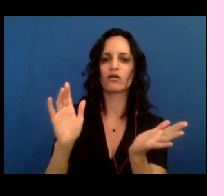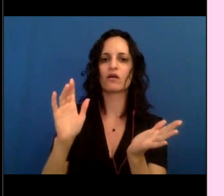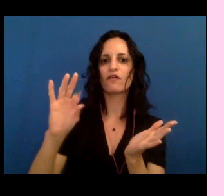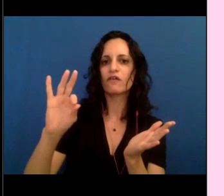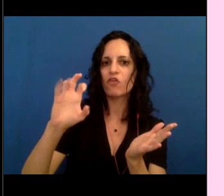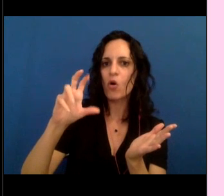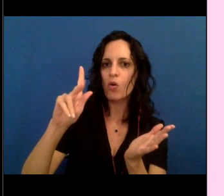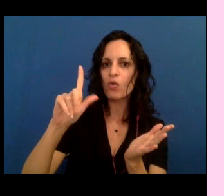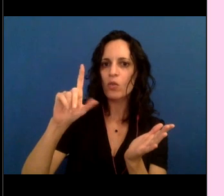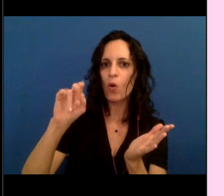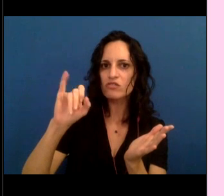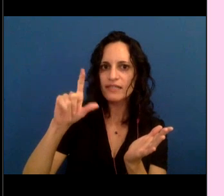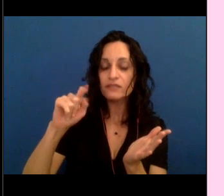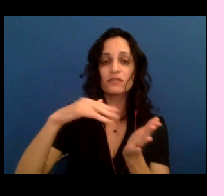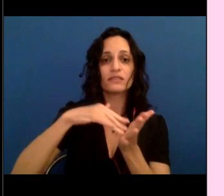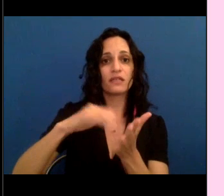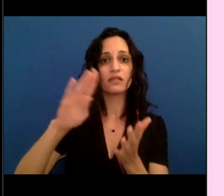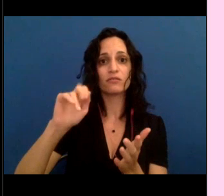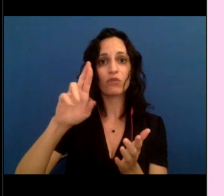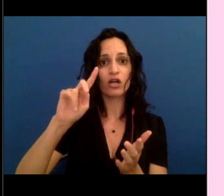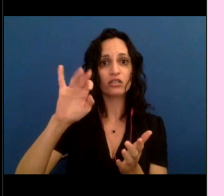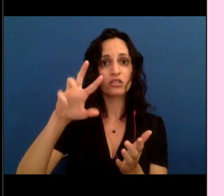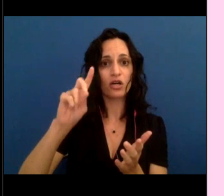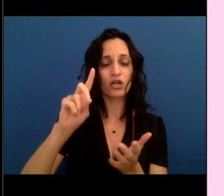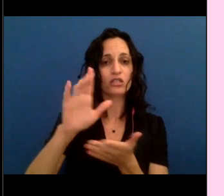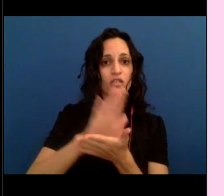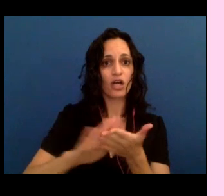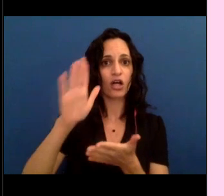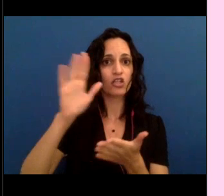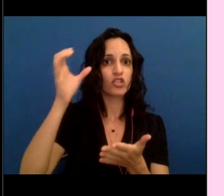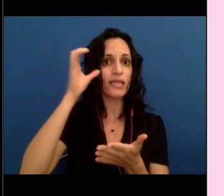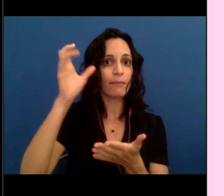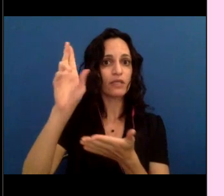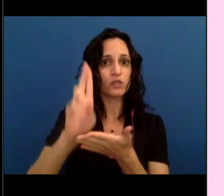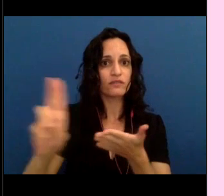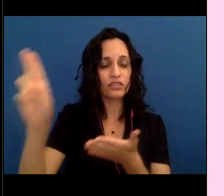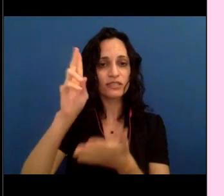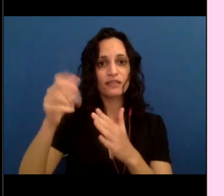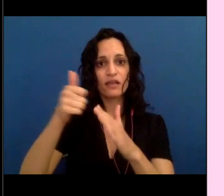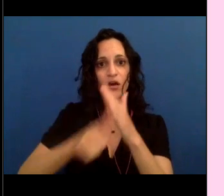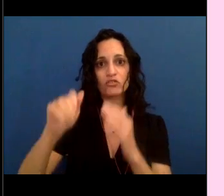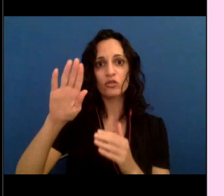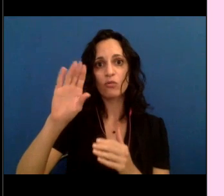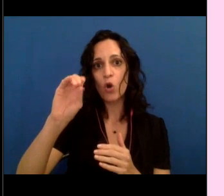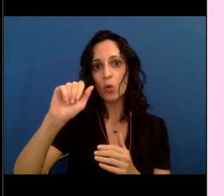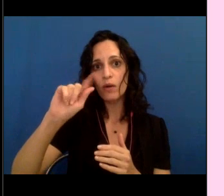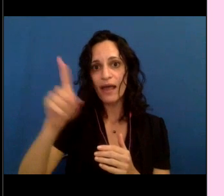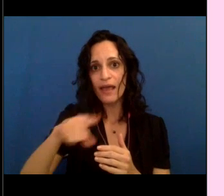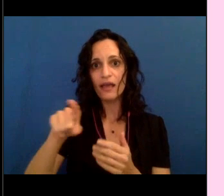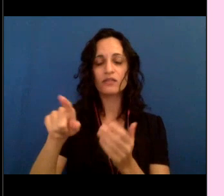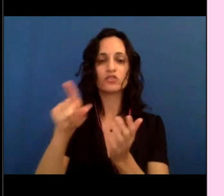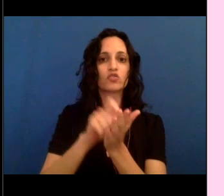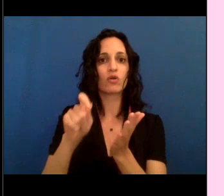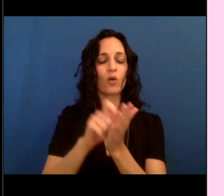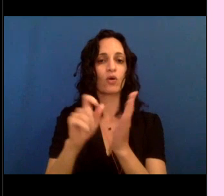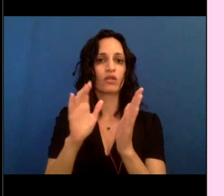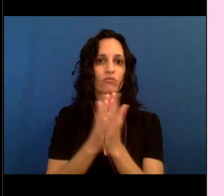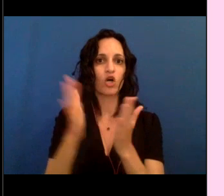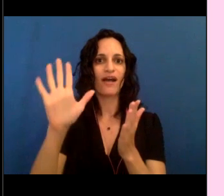at Barnard College of Columbia University under Franz Boas. She wrote the book Their Eyes Were Watching God.